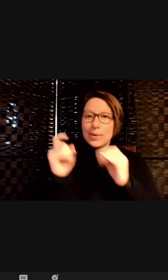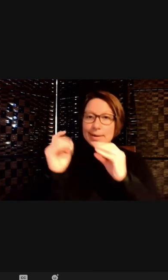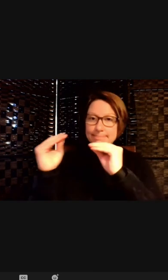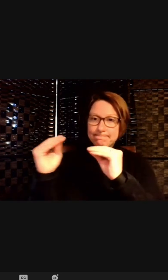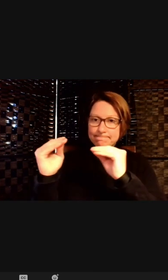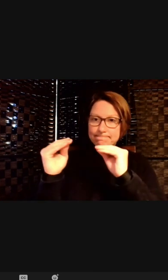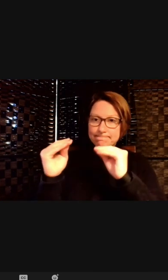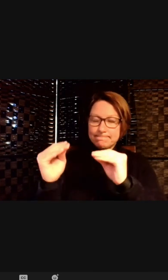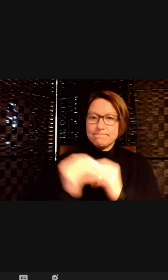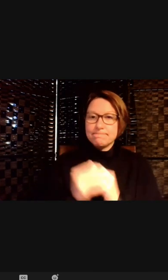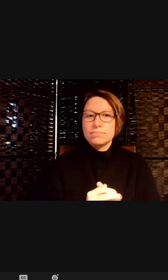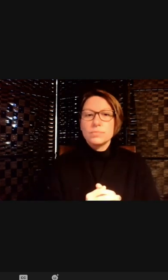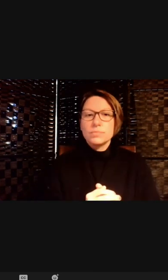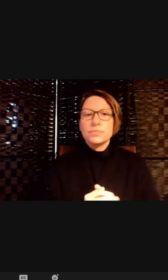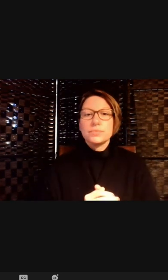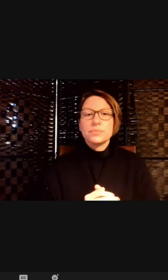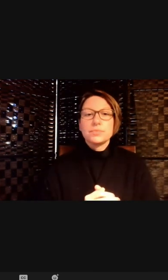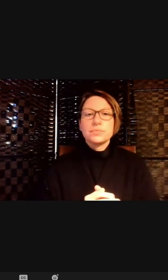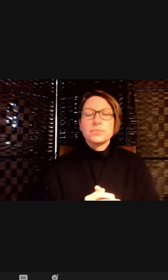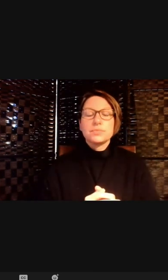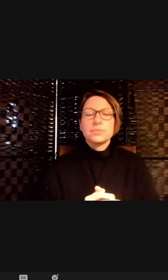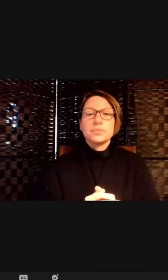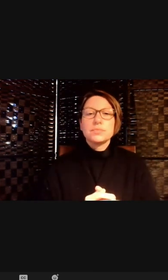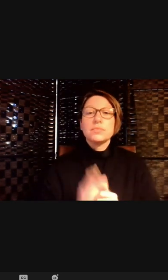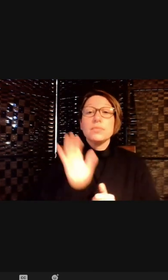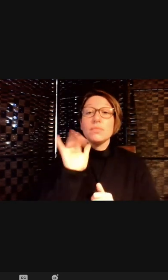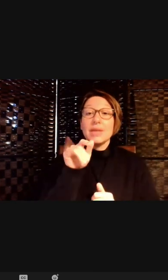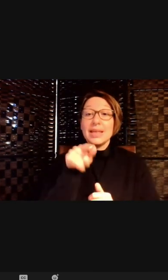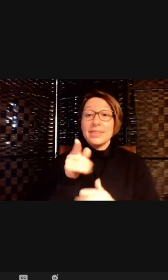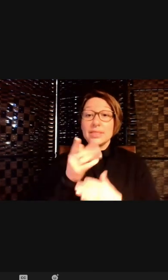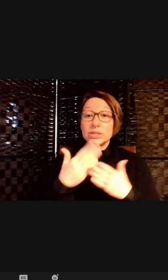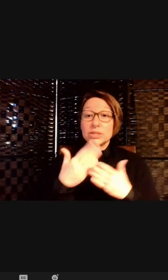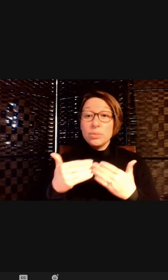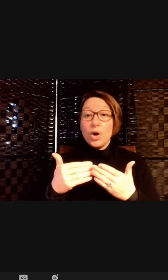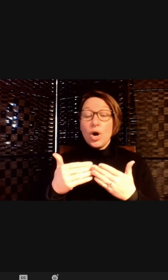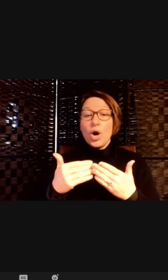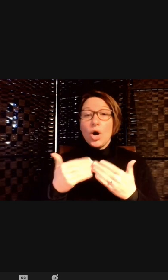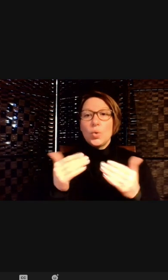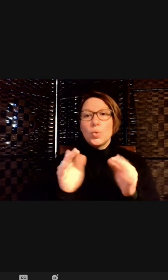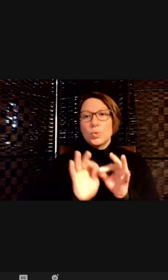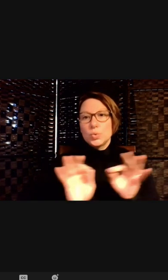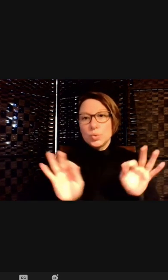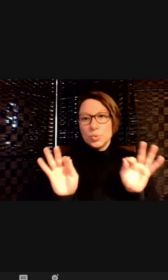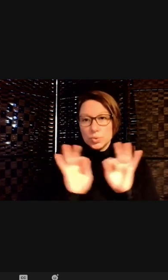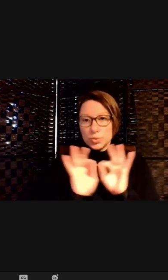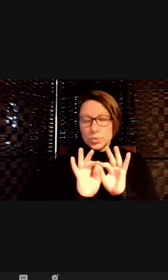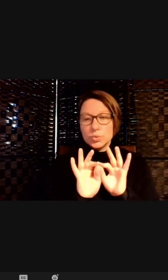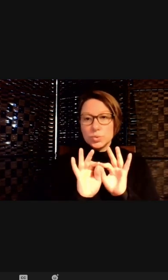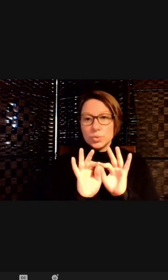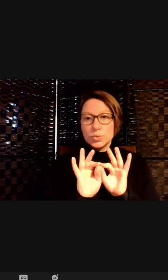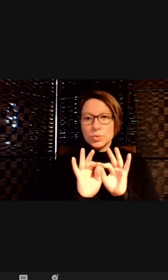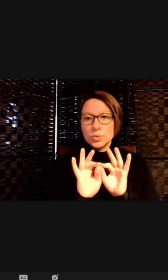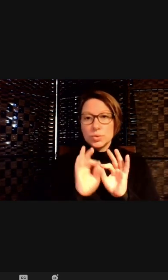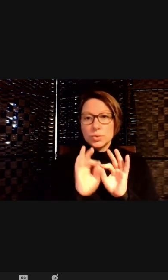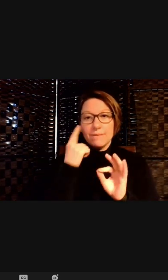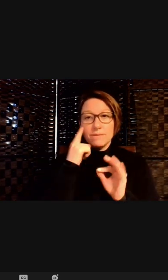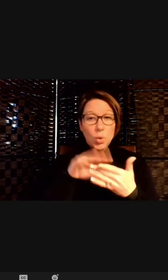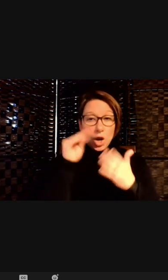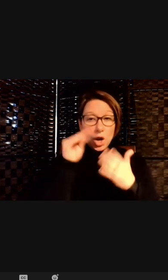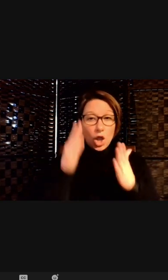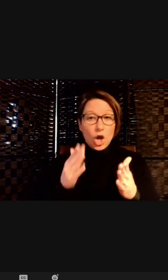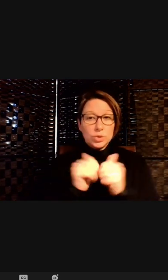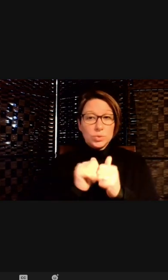instruction. And this part, I think, is super key for our learners